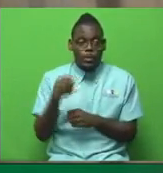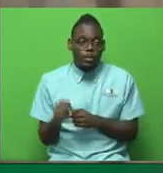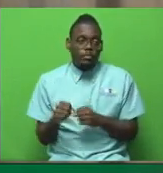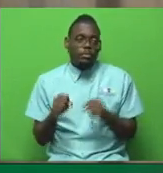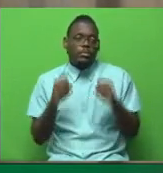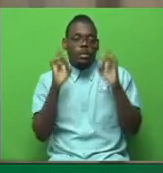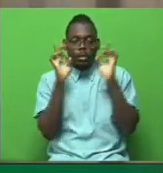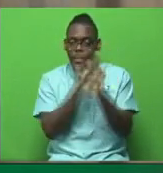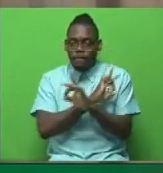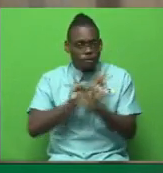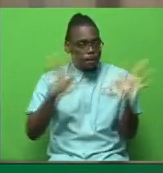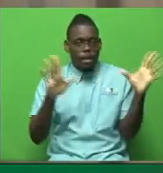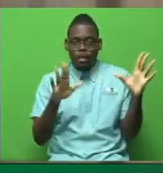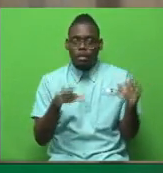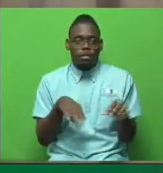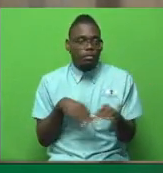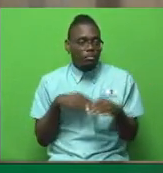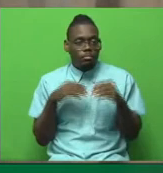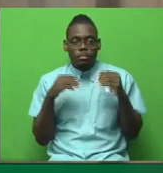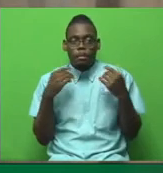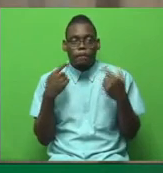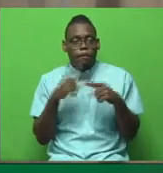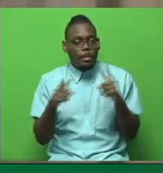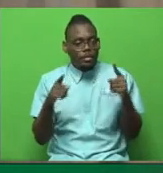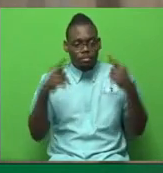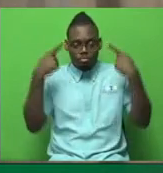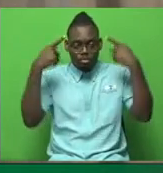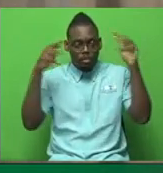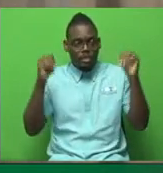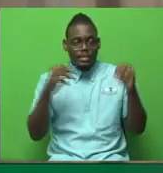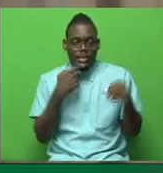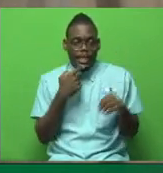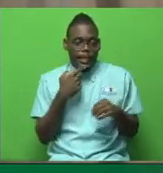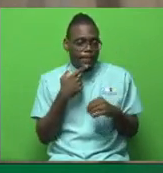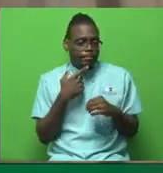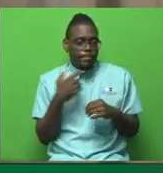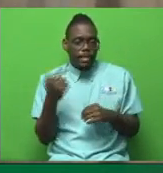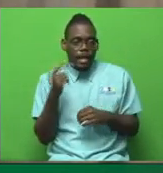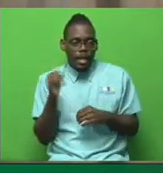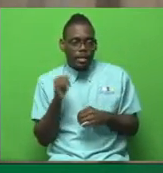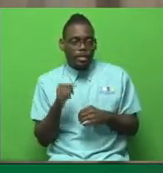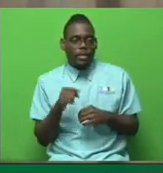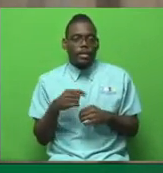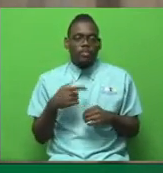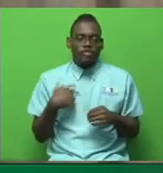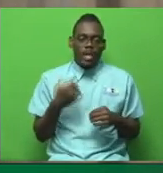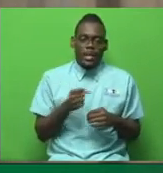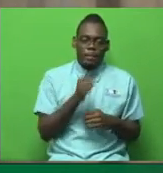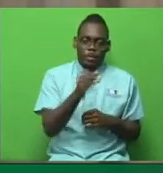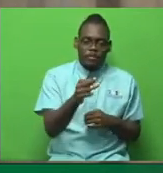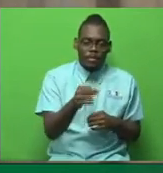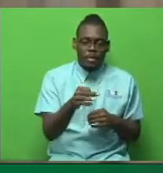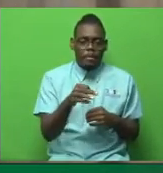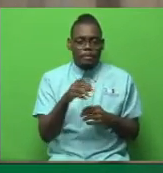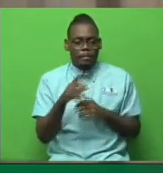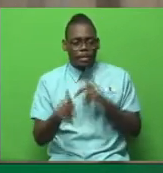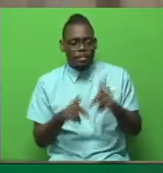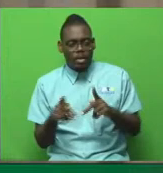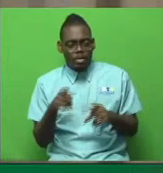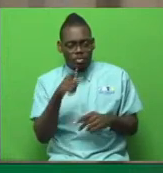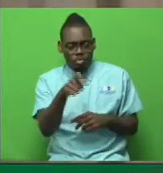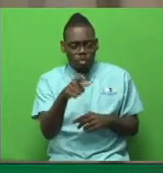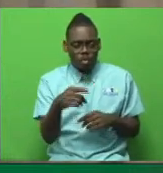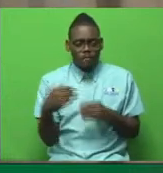you are sitting here berating citizens telling citizens that you have to do better you must do better